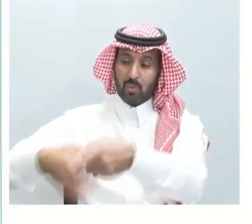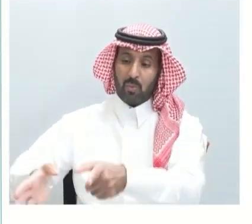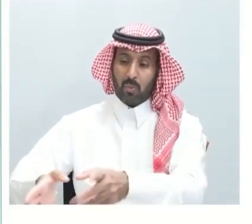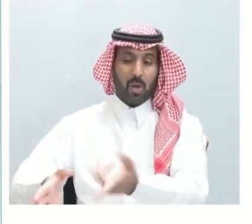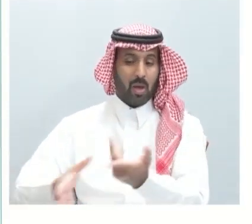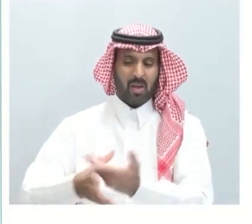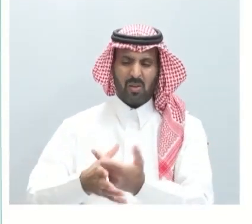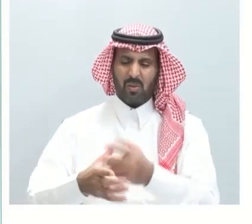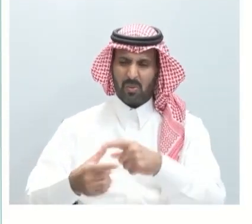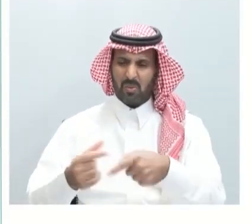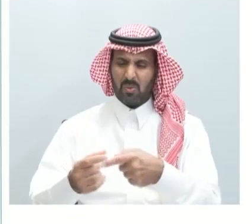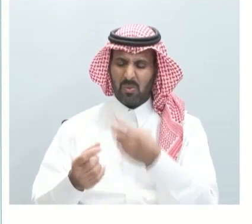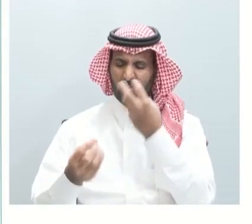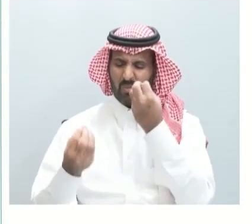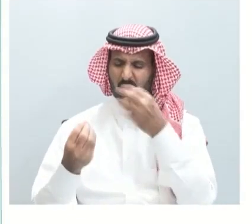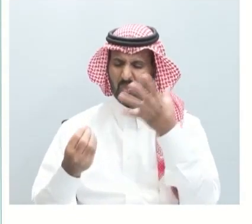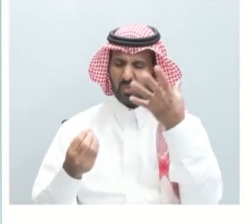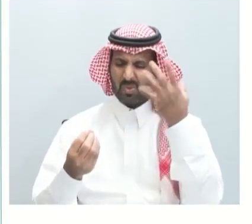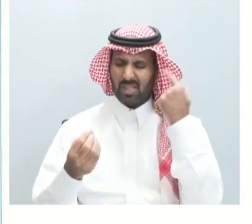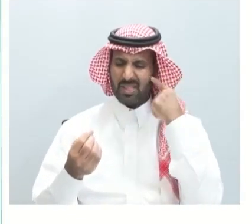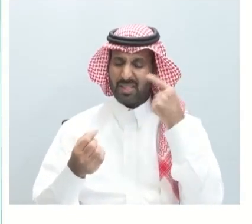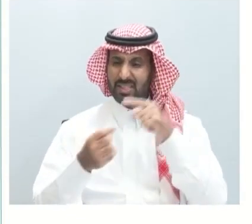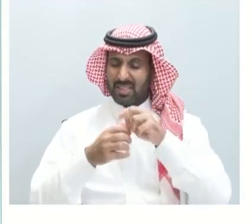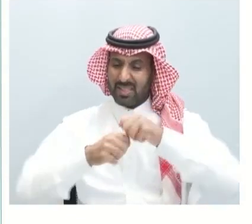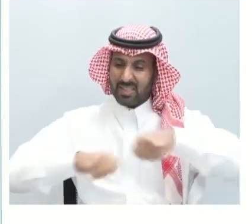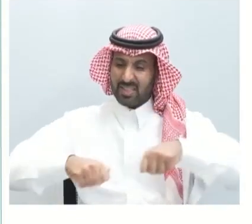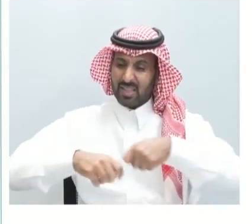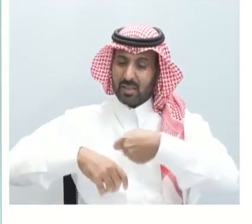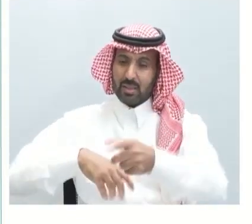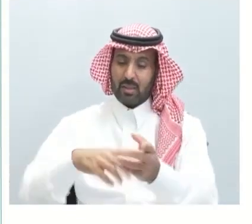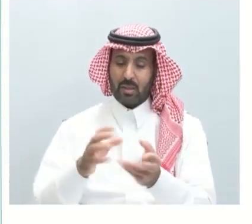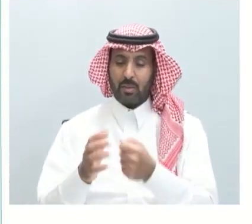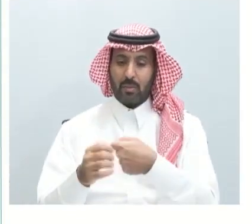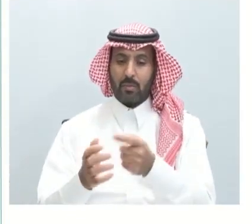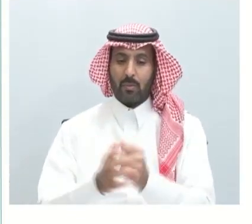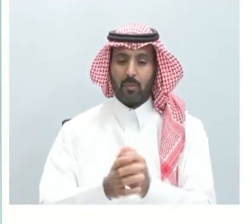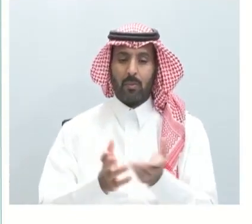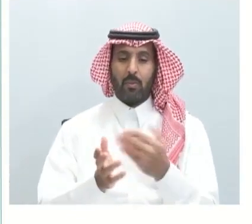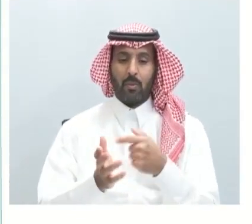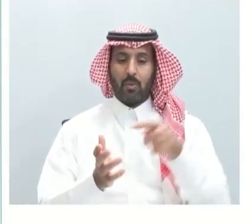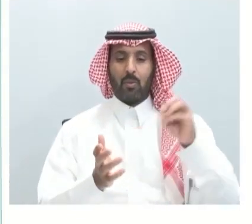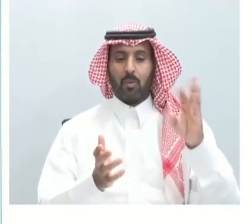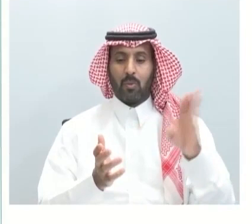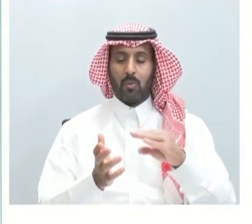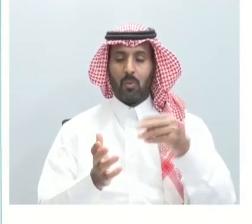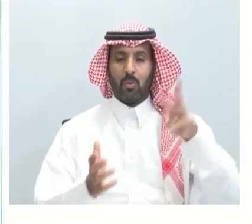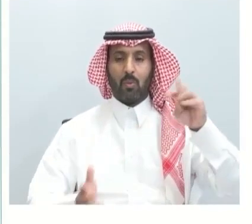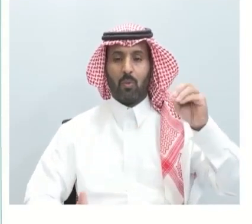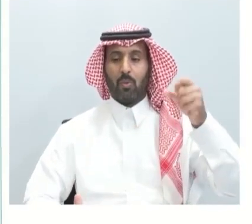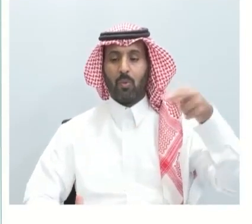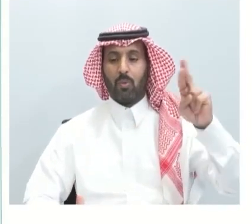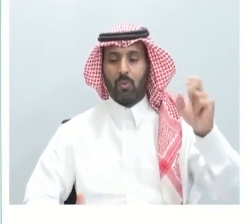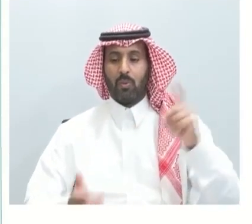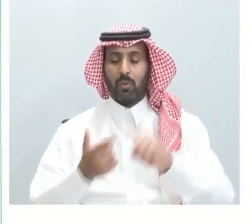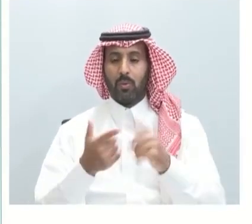worn. You say it's too worn. It's too worn. So we'll be using two or enough. We have one, why can't